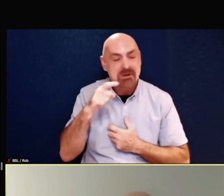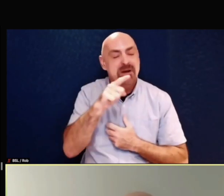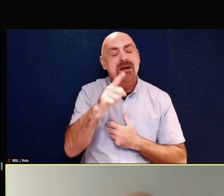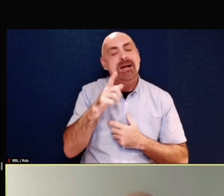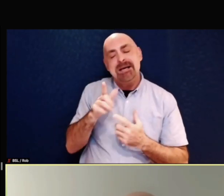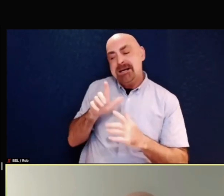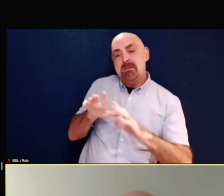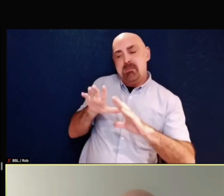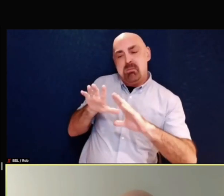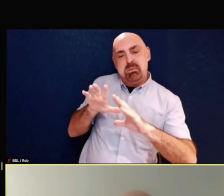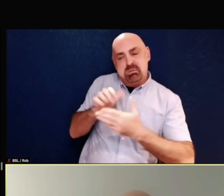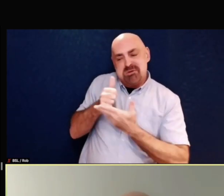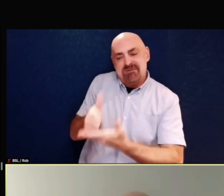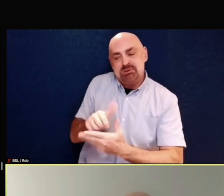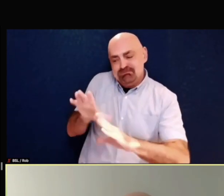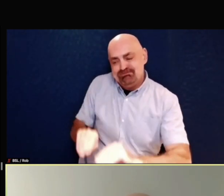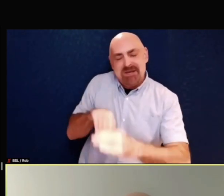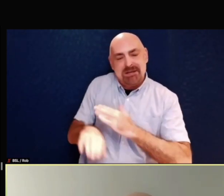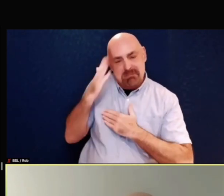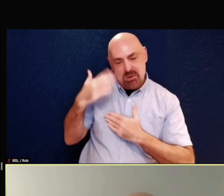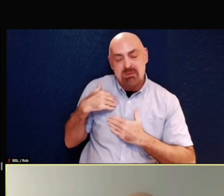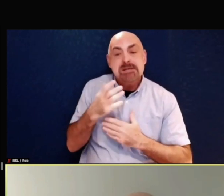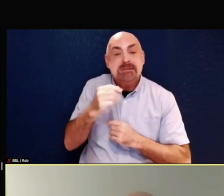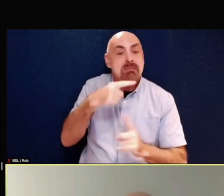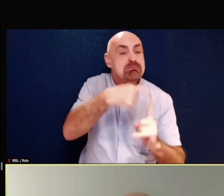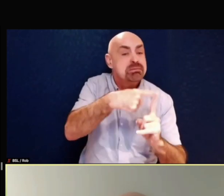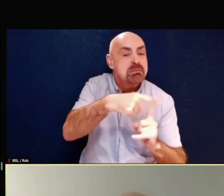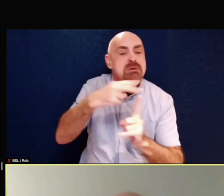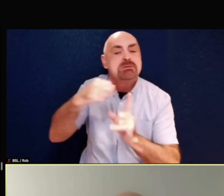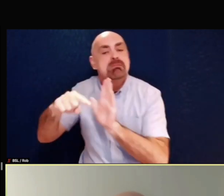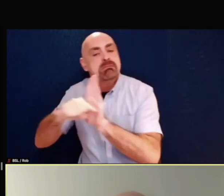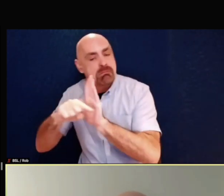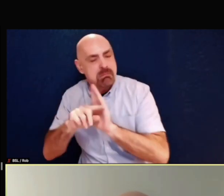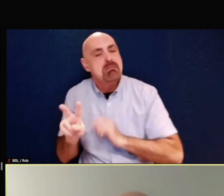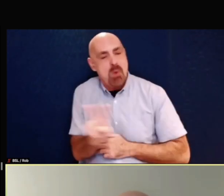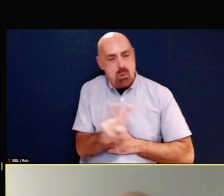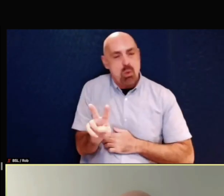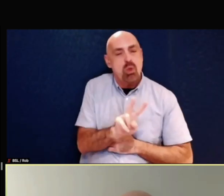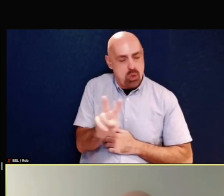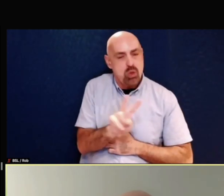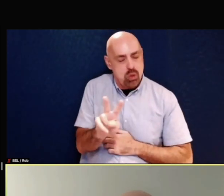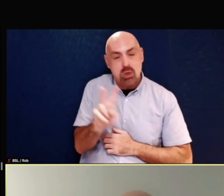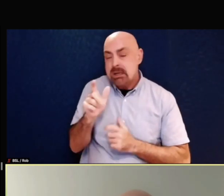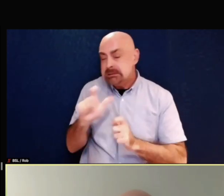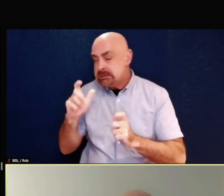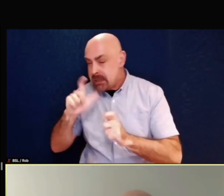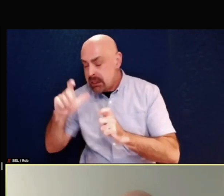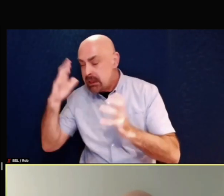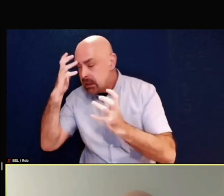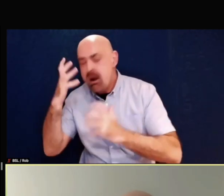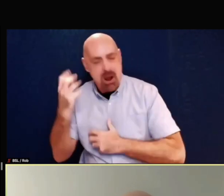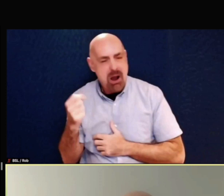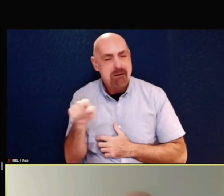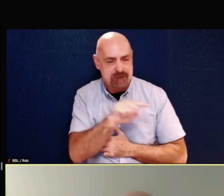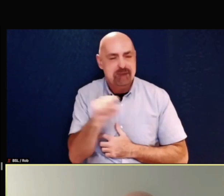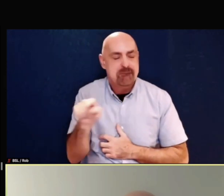health, I think we've got a lot to be glad and very positive about, as well as some things to be concerned about and some challenges to face. And I'm